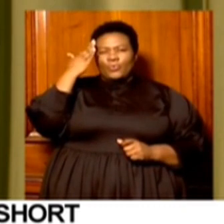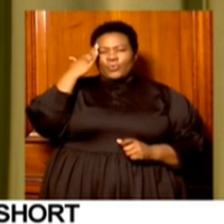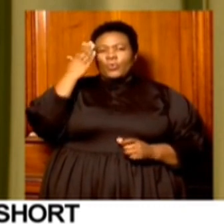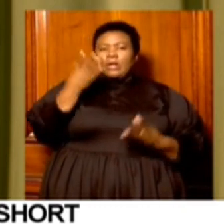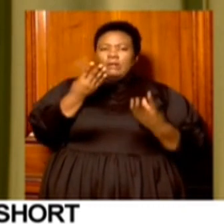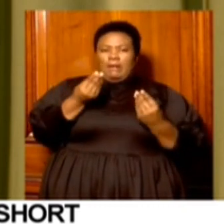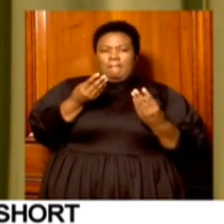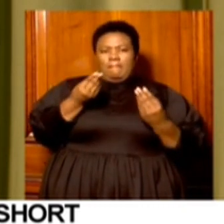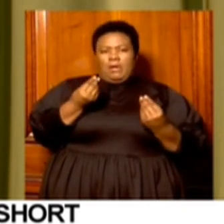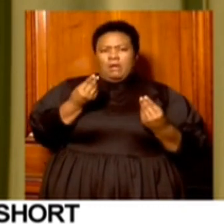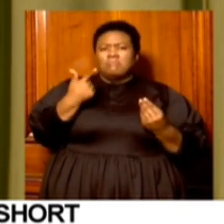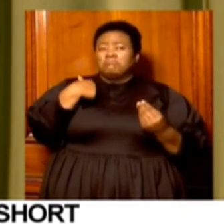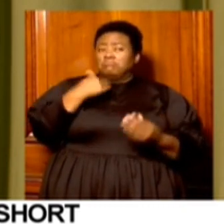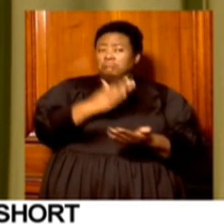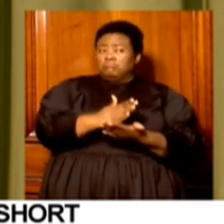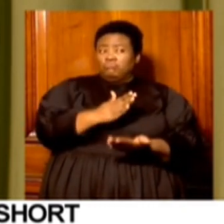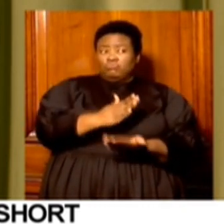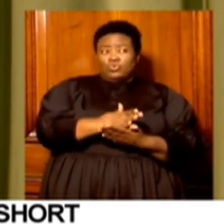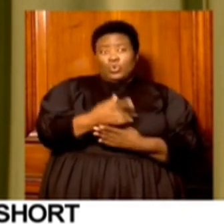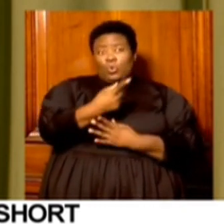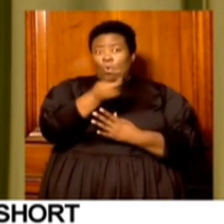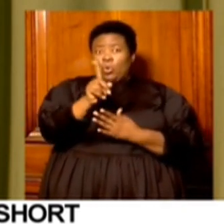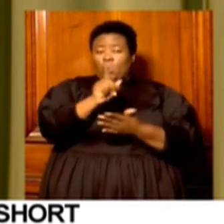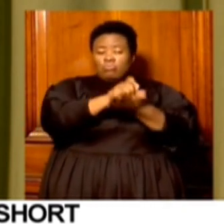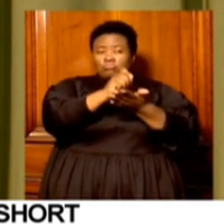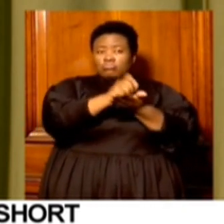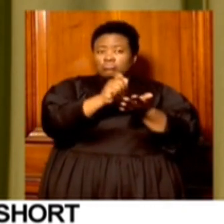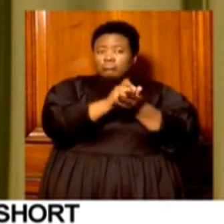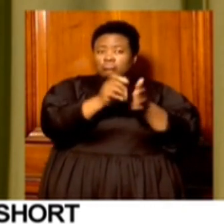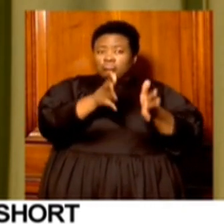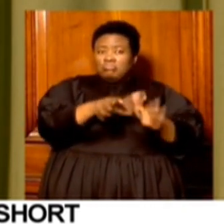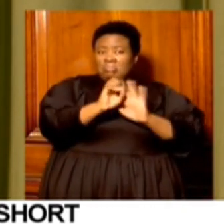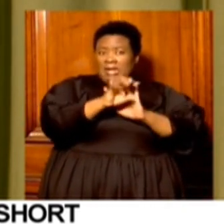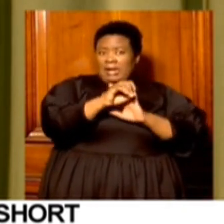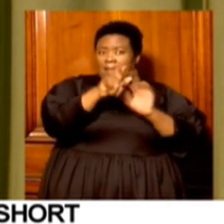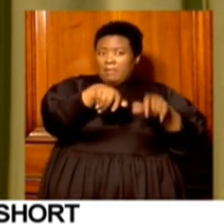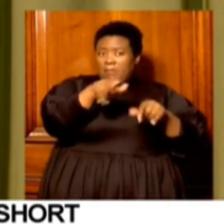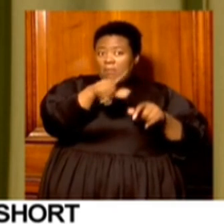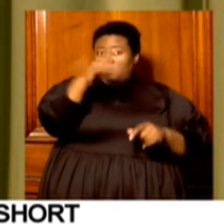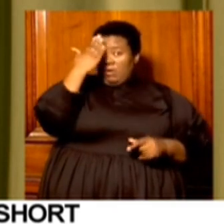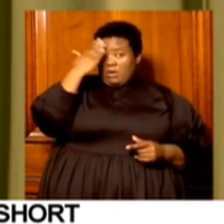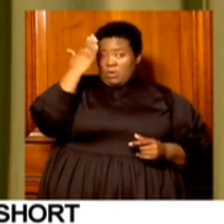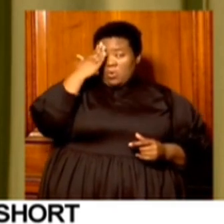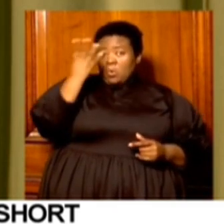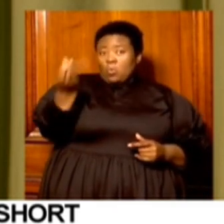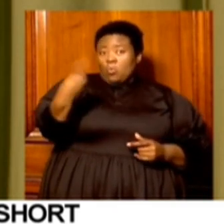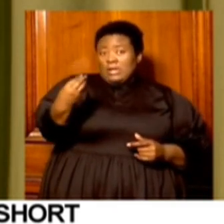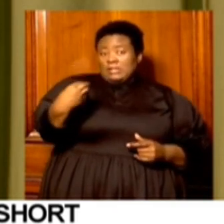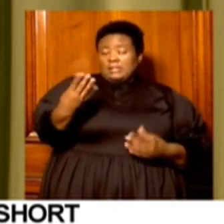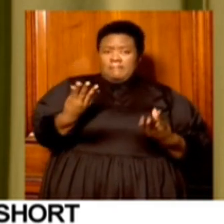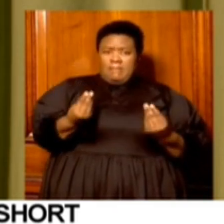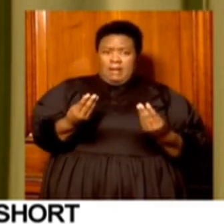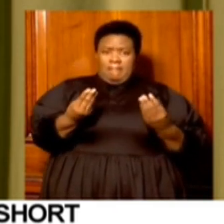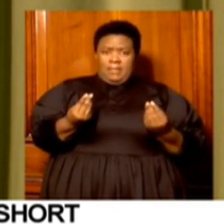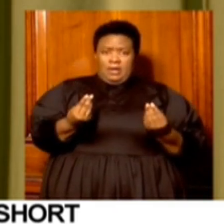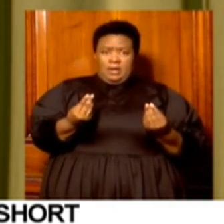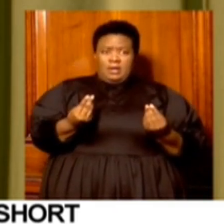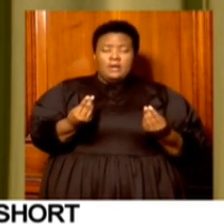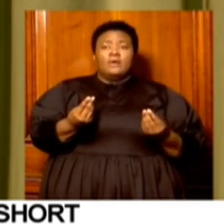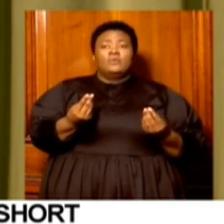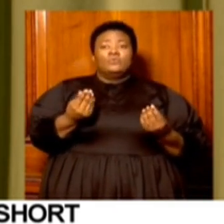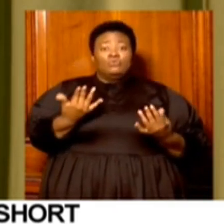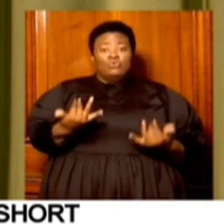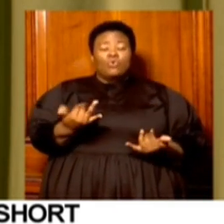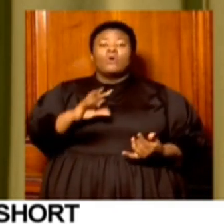all journalists are quite familiar with our WhatsApp number. Now, the voice of that